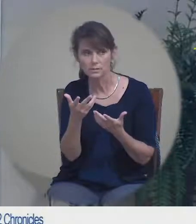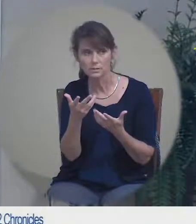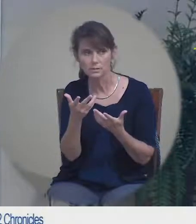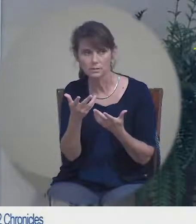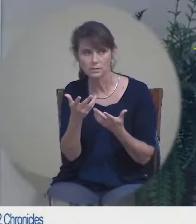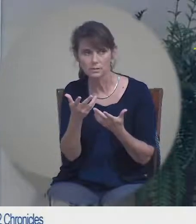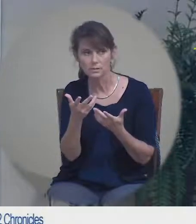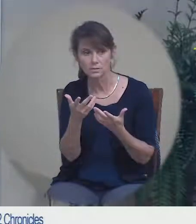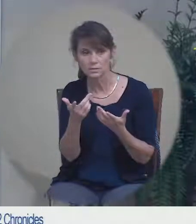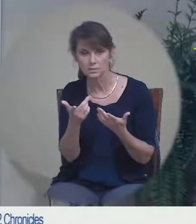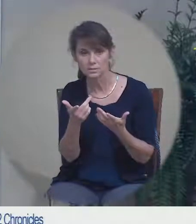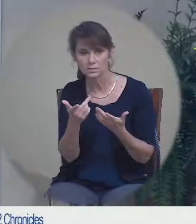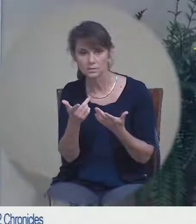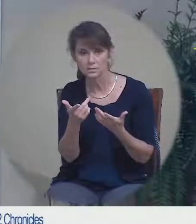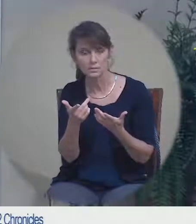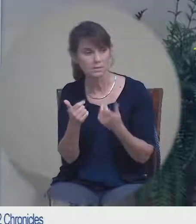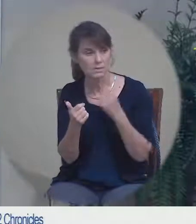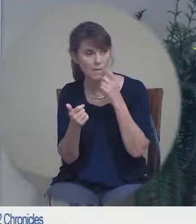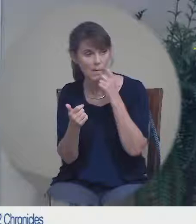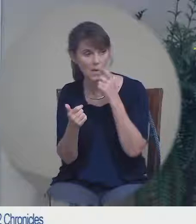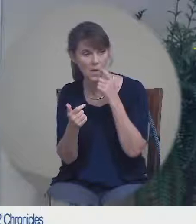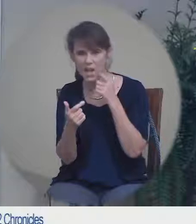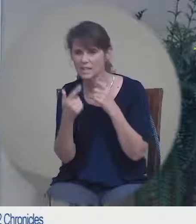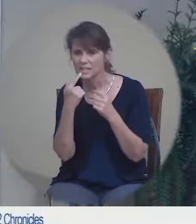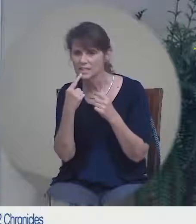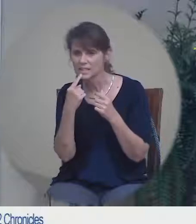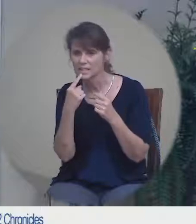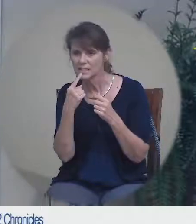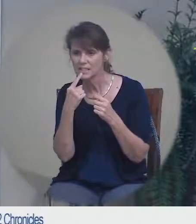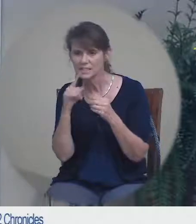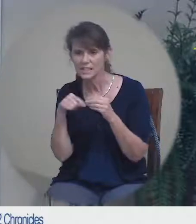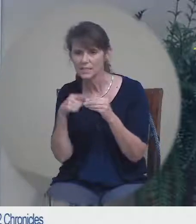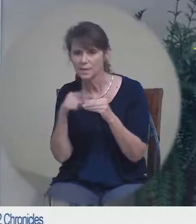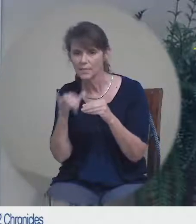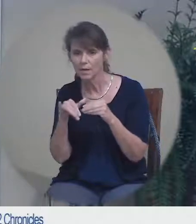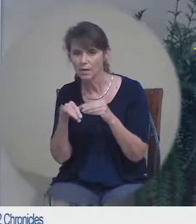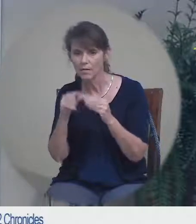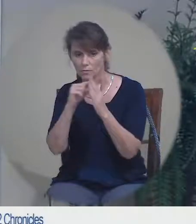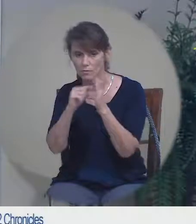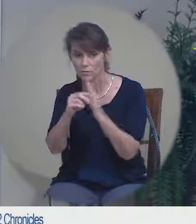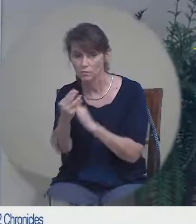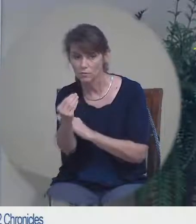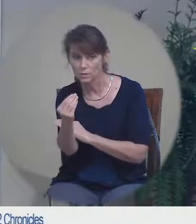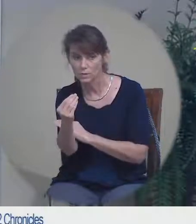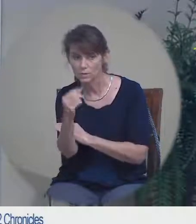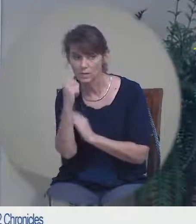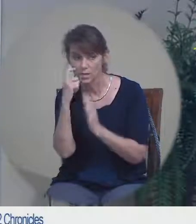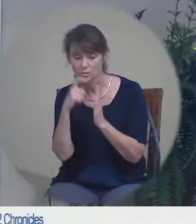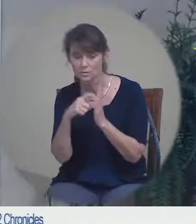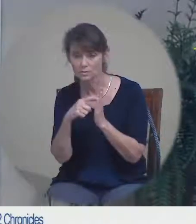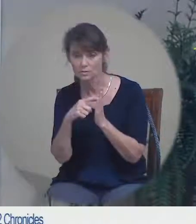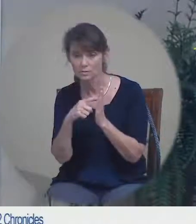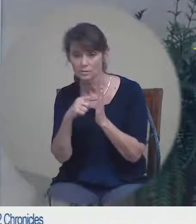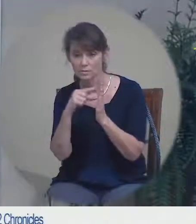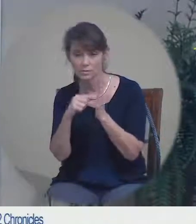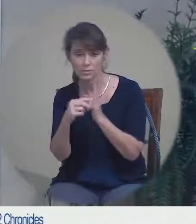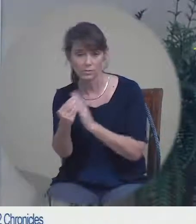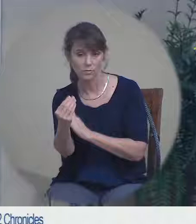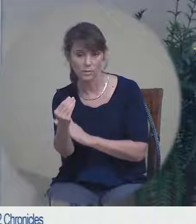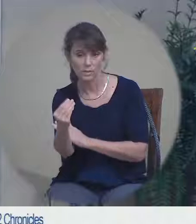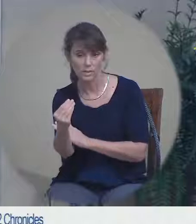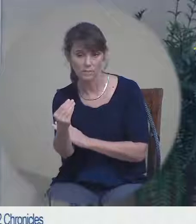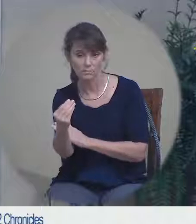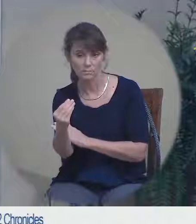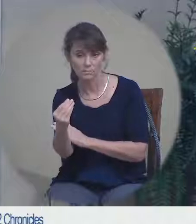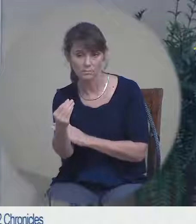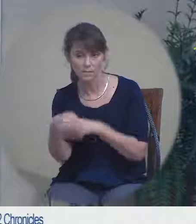What's he go do? And what does he say about it? Look at verse 14 of the text. How does he address Elisha